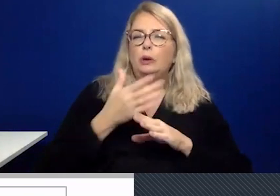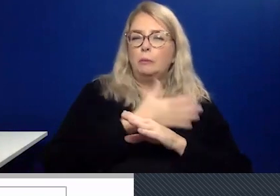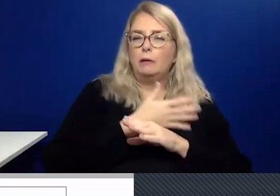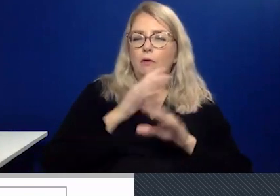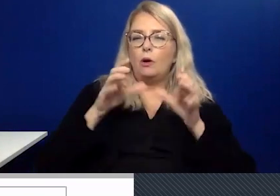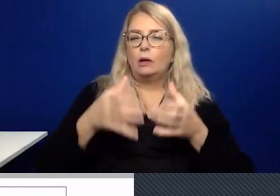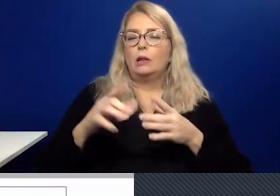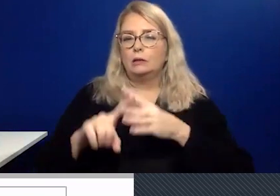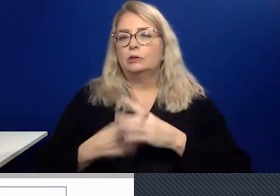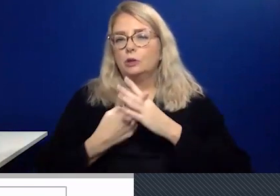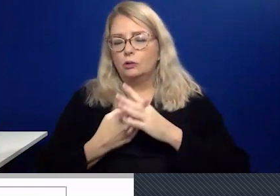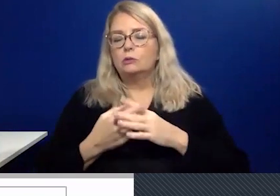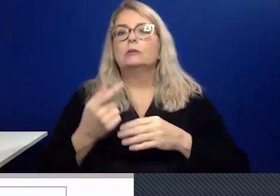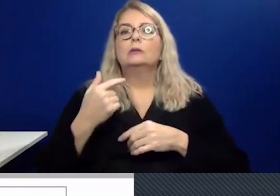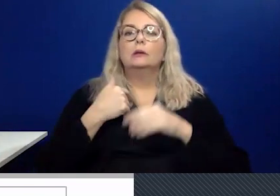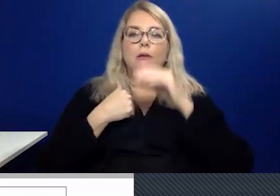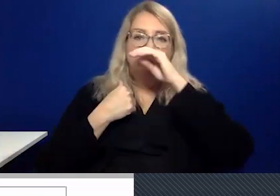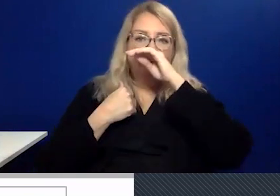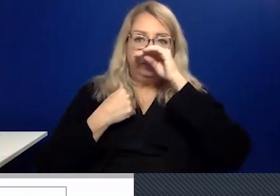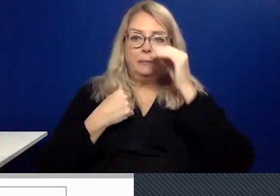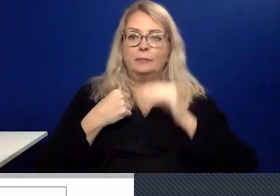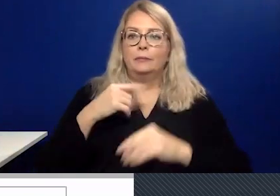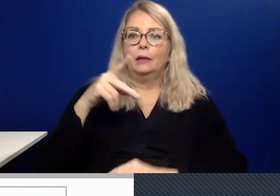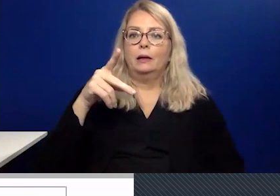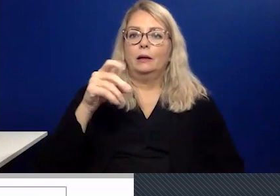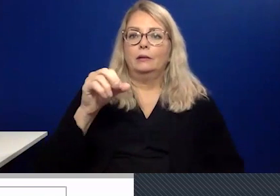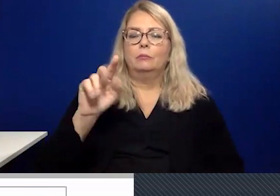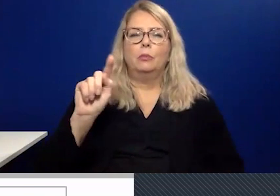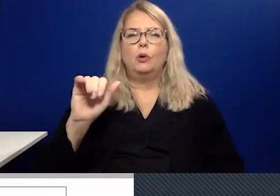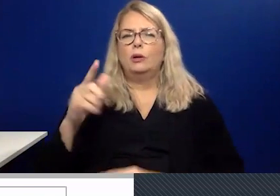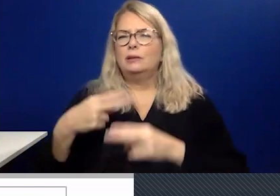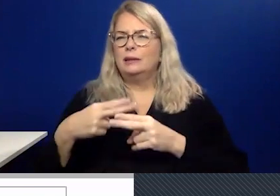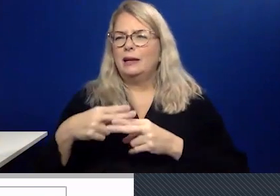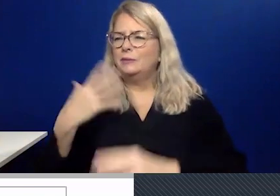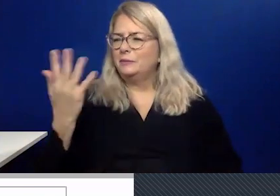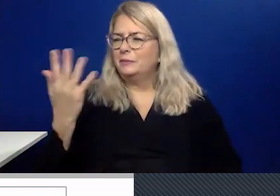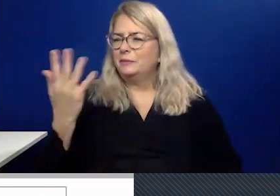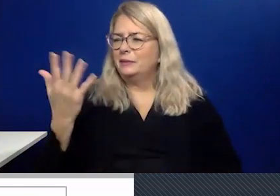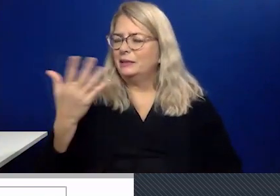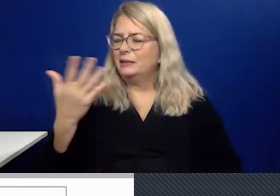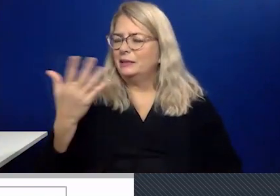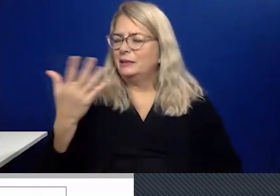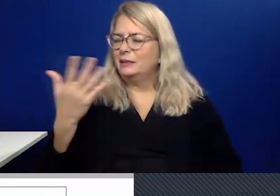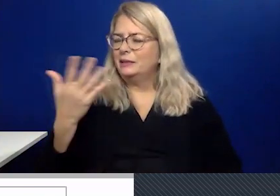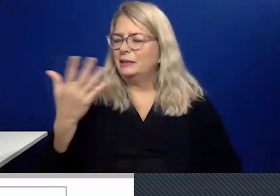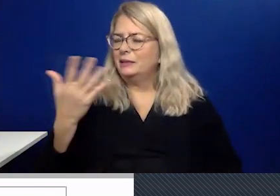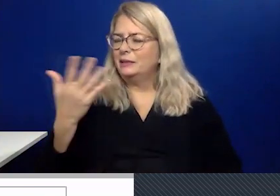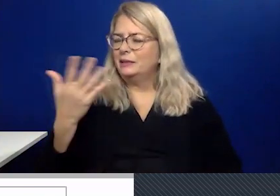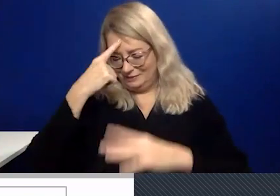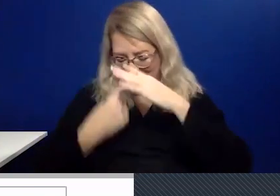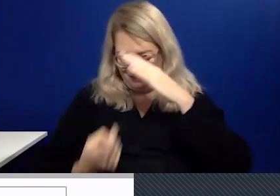Sorry. What's the name of the portal? Why is it self-service? Self-service. So sorry.